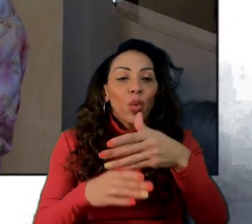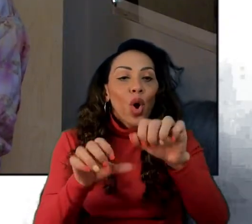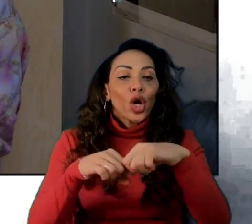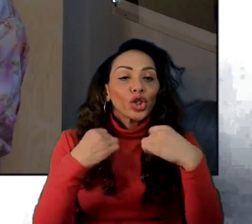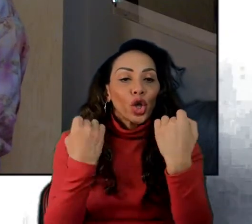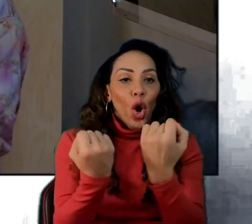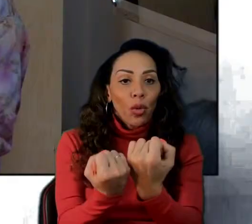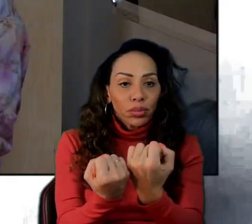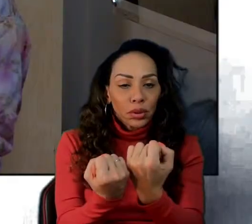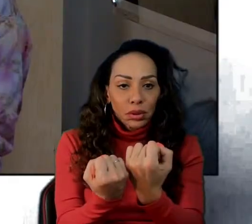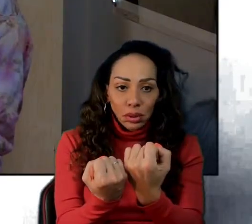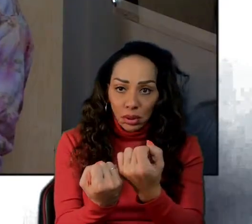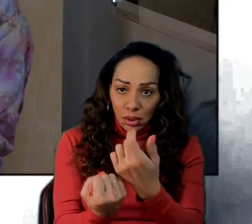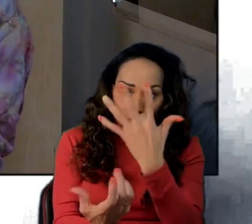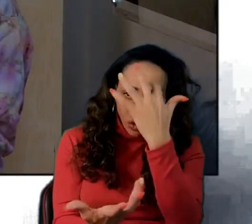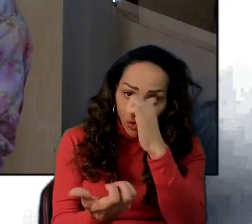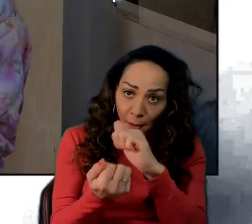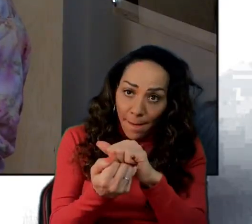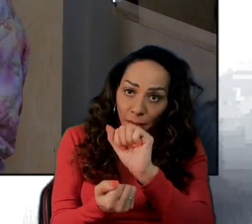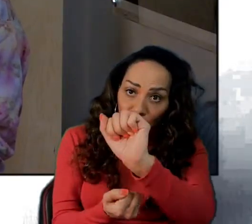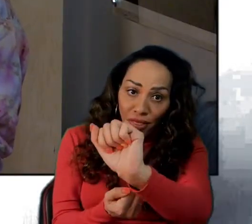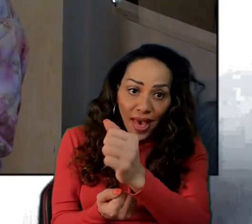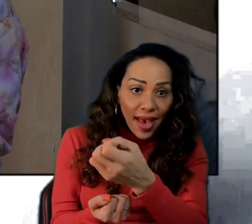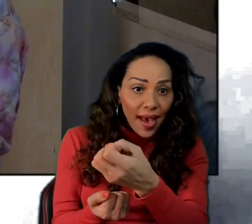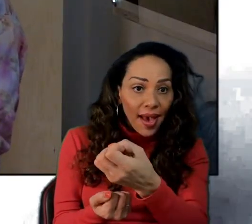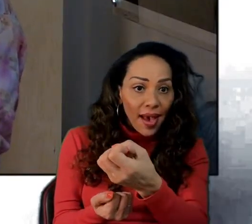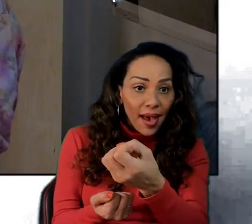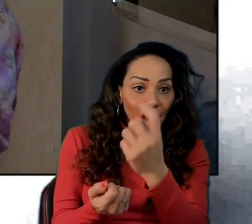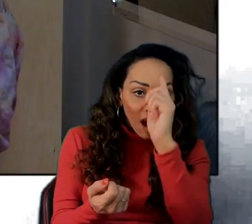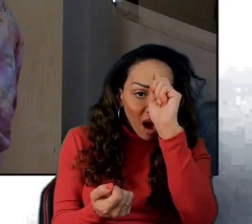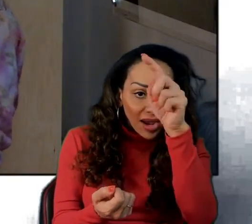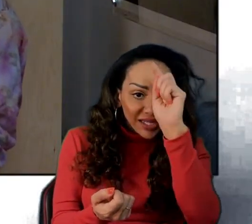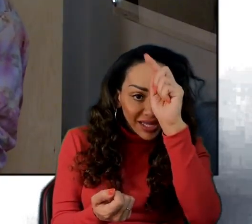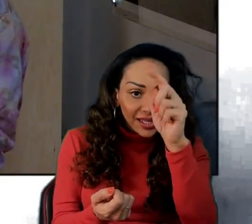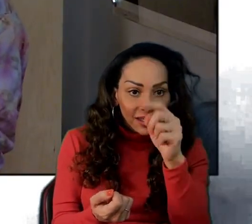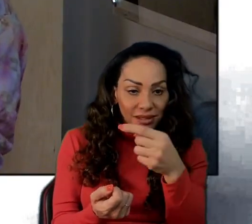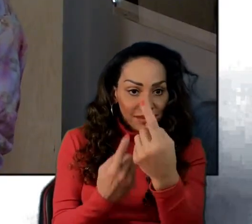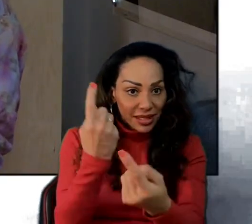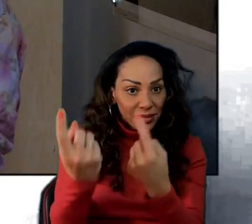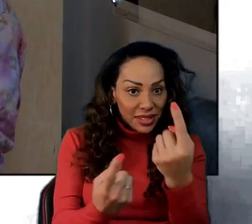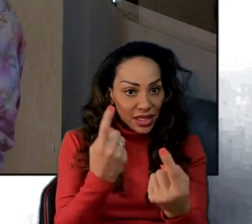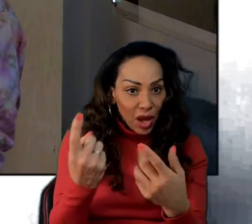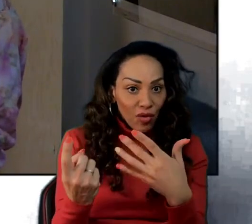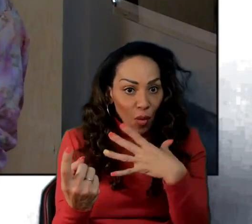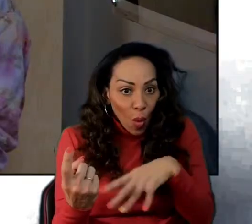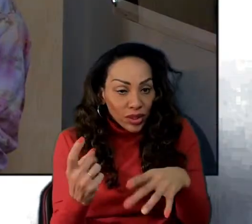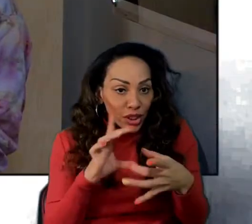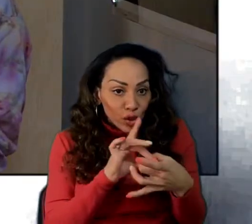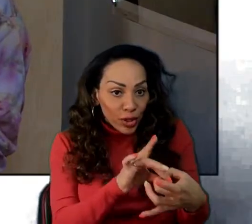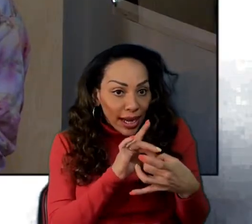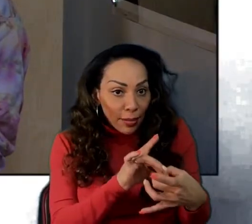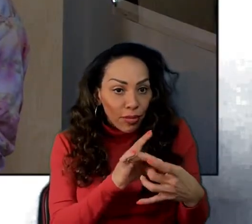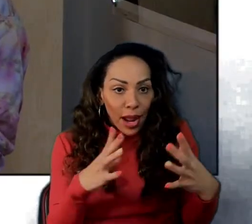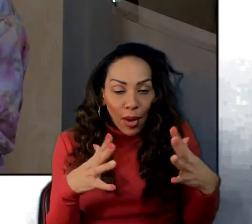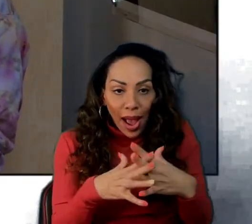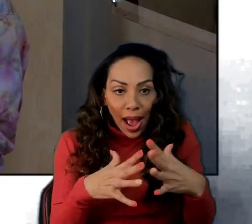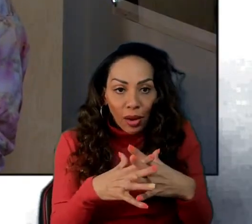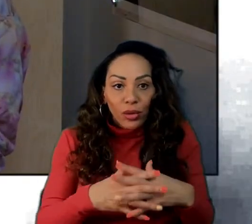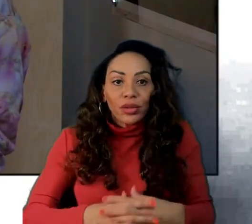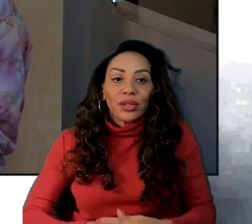they wanted to collaborate with the algae themselves. Thank you. Yeah, the citizens workshops were really